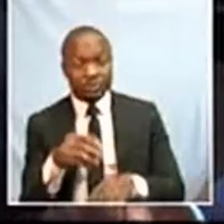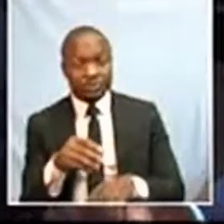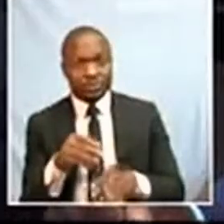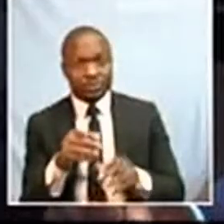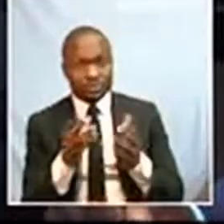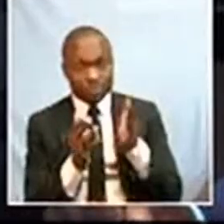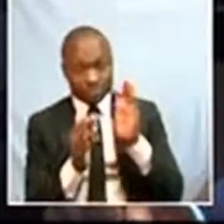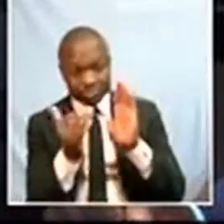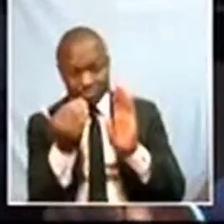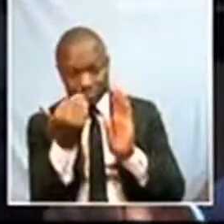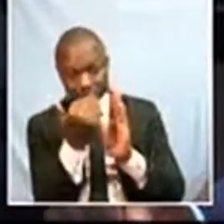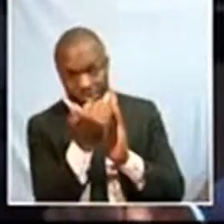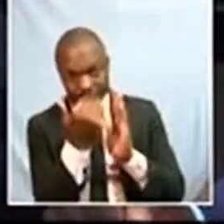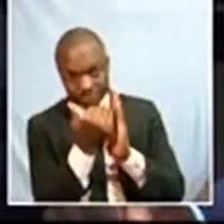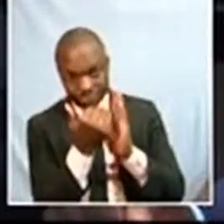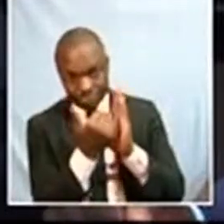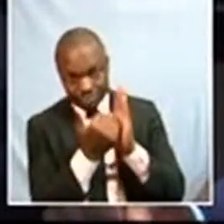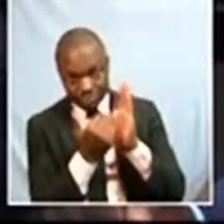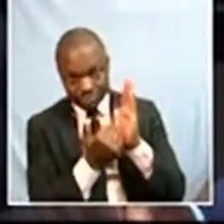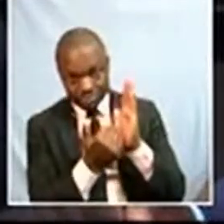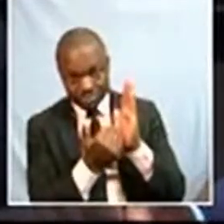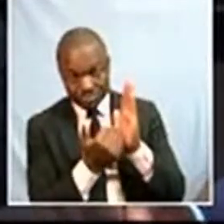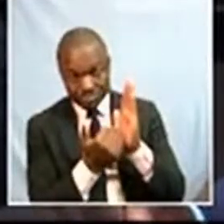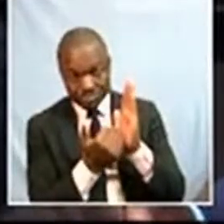on the list of projects.